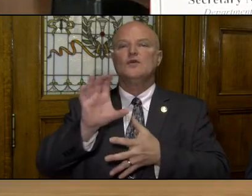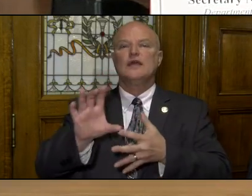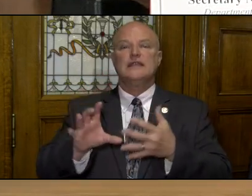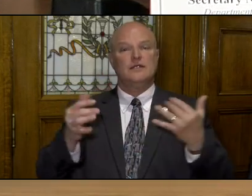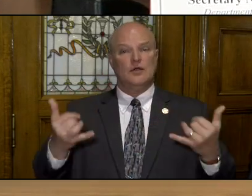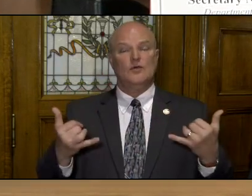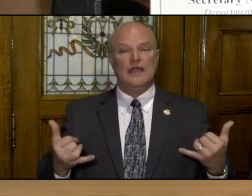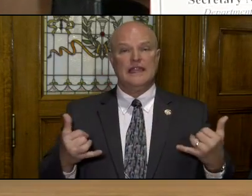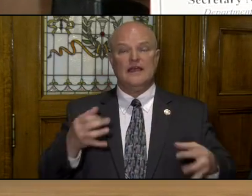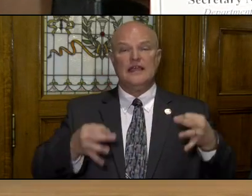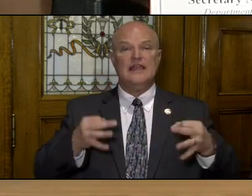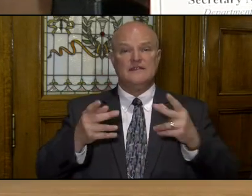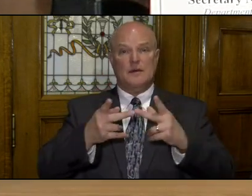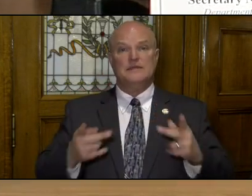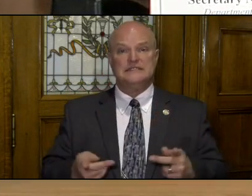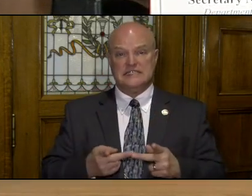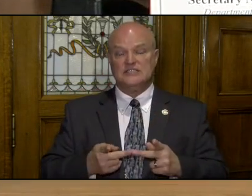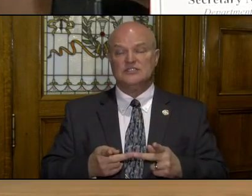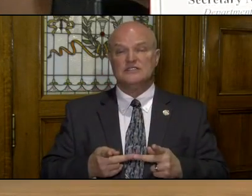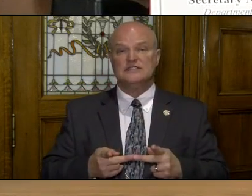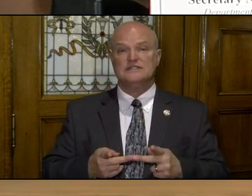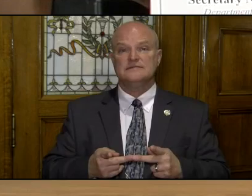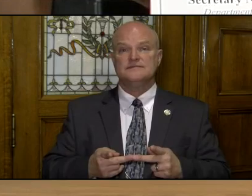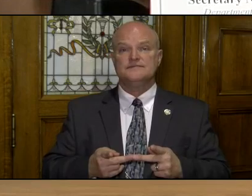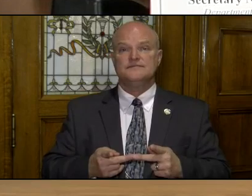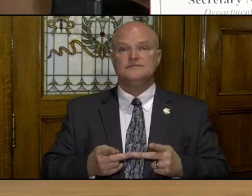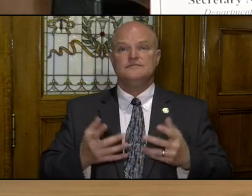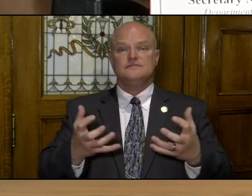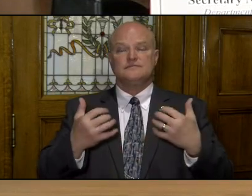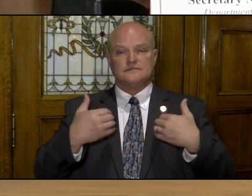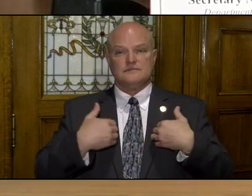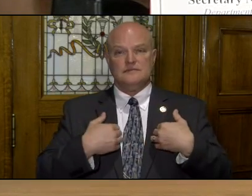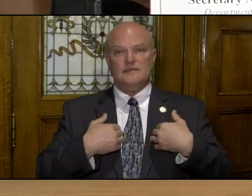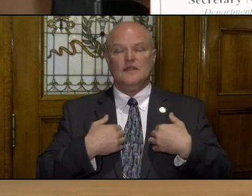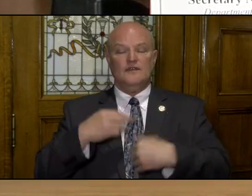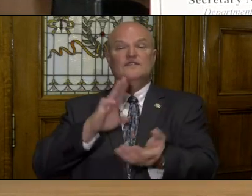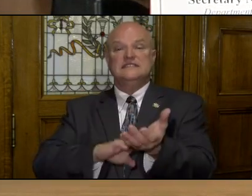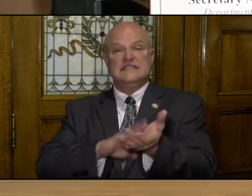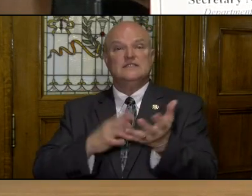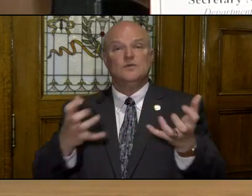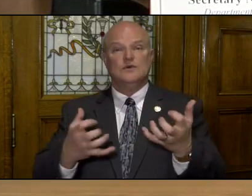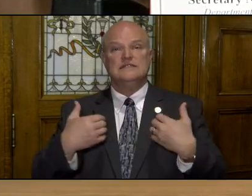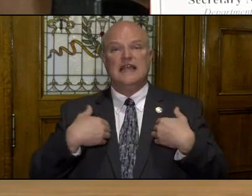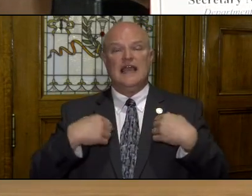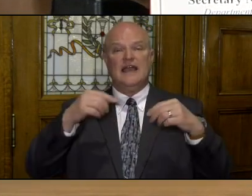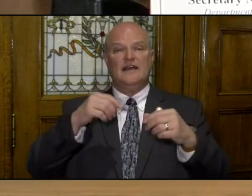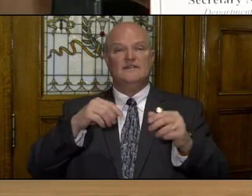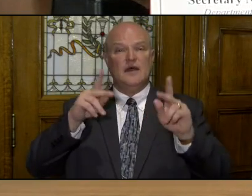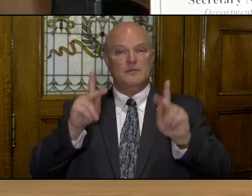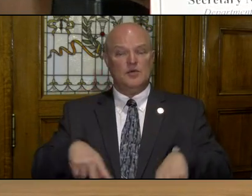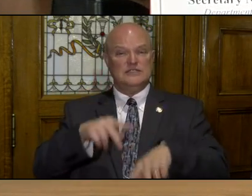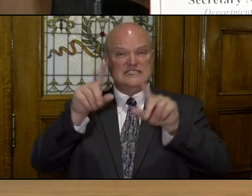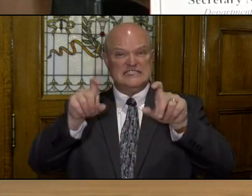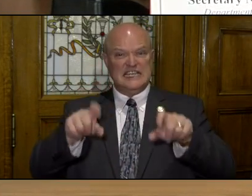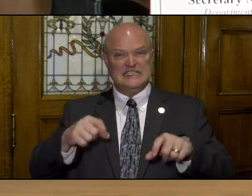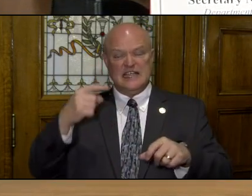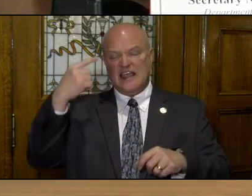right now, if a physician wants to have their patient tested, if they are suspecting